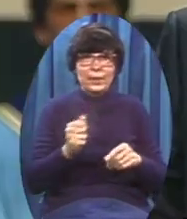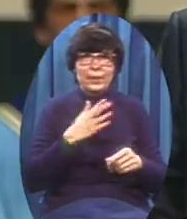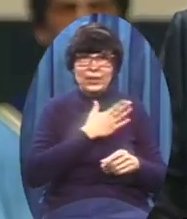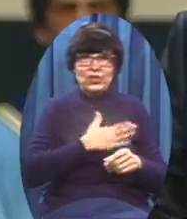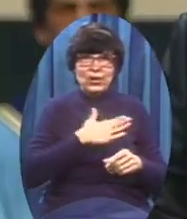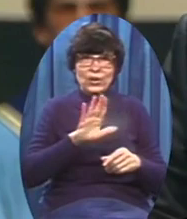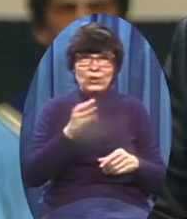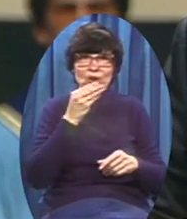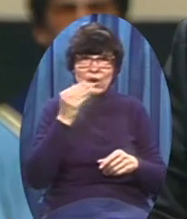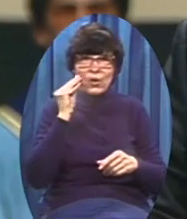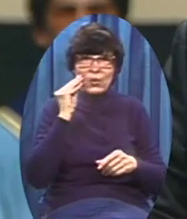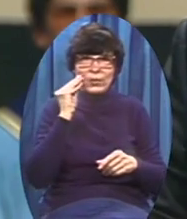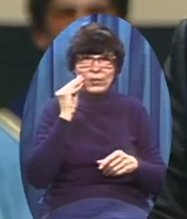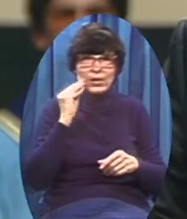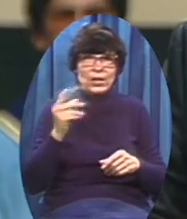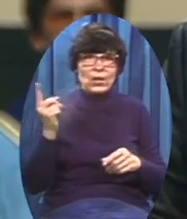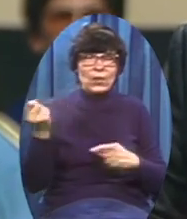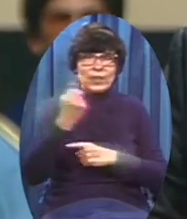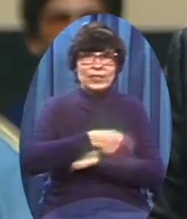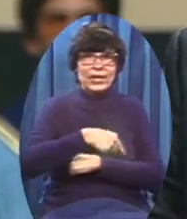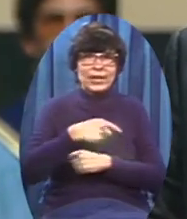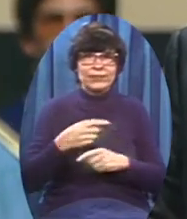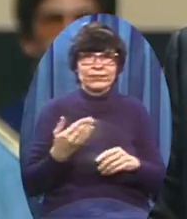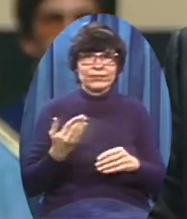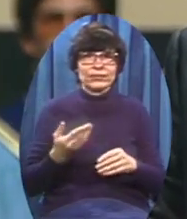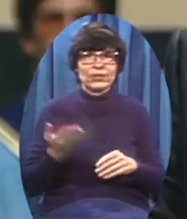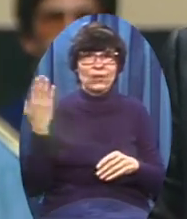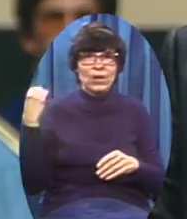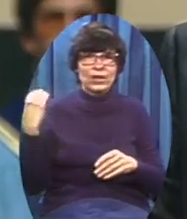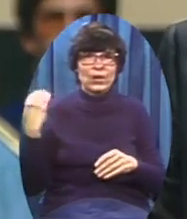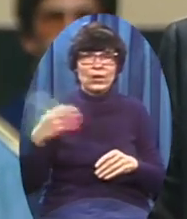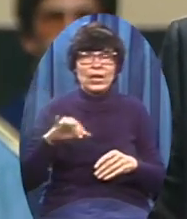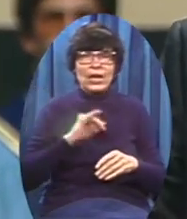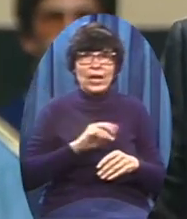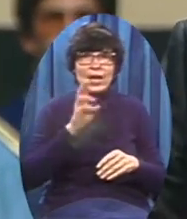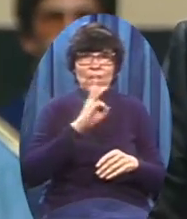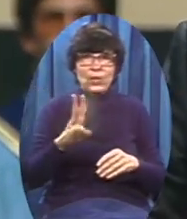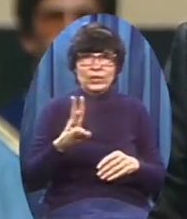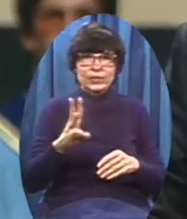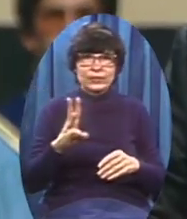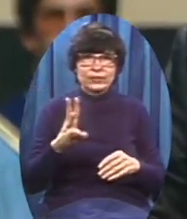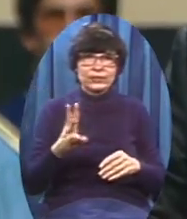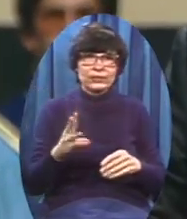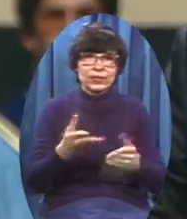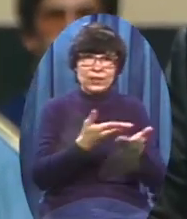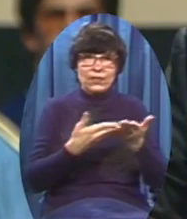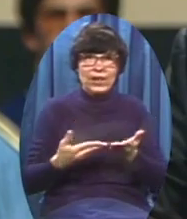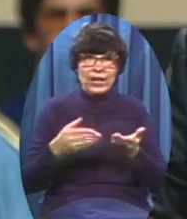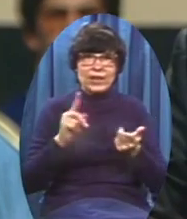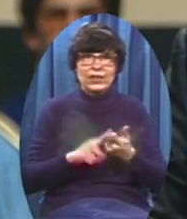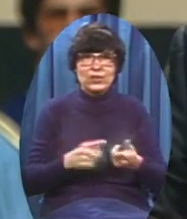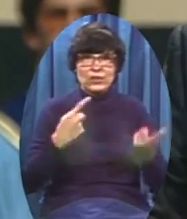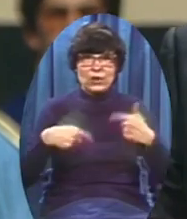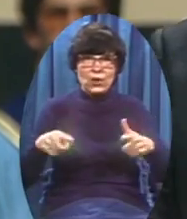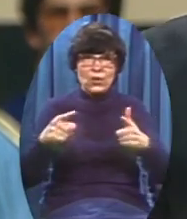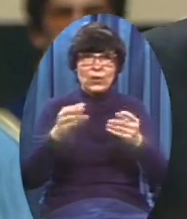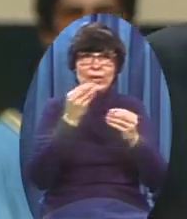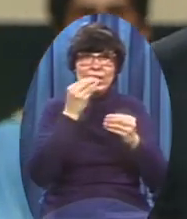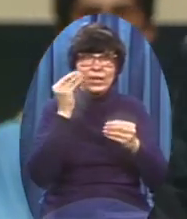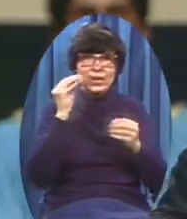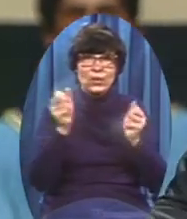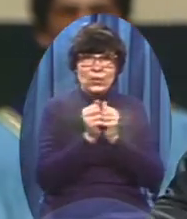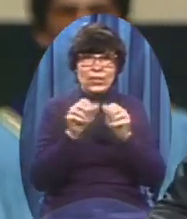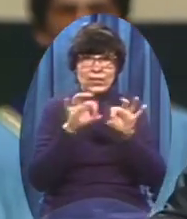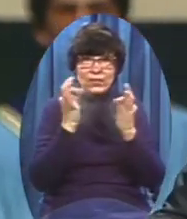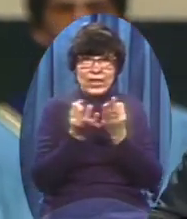a home for a noon meal. And the pastor and I arrived about 15 minutes before the meal was prepared, and the husband met us at the door, greeted us. And I believe